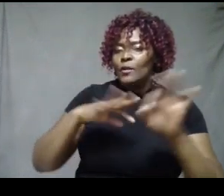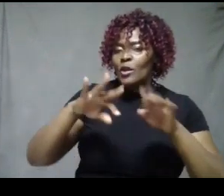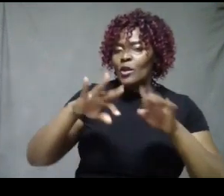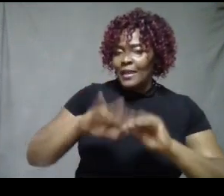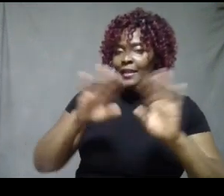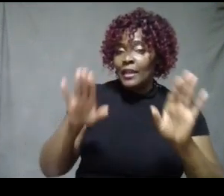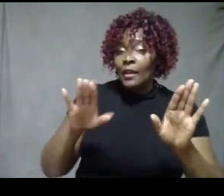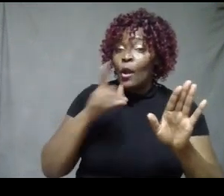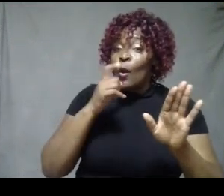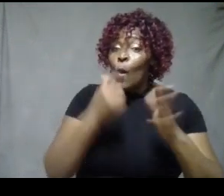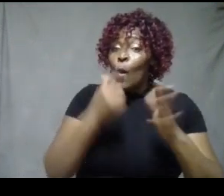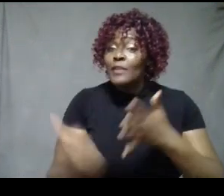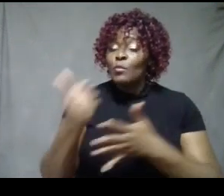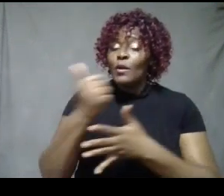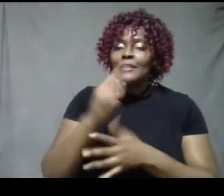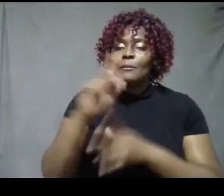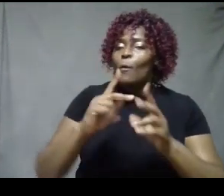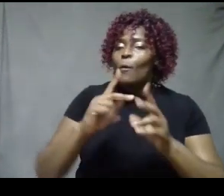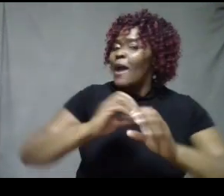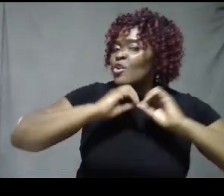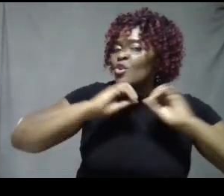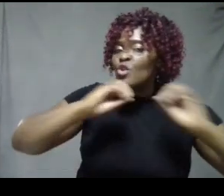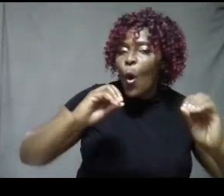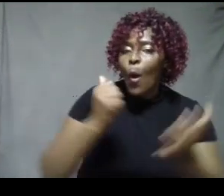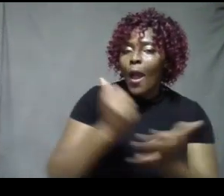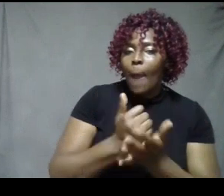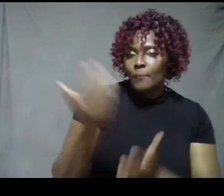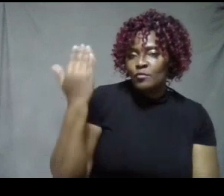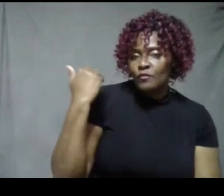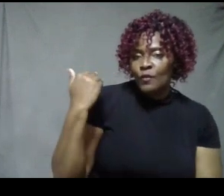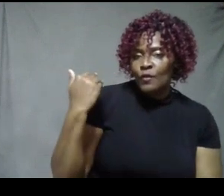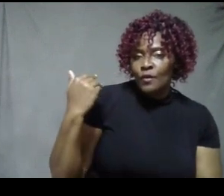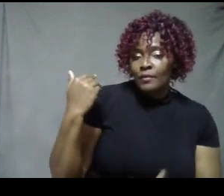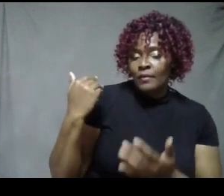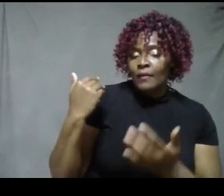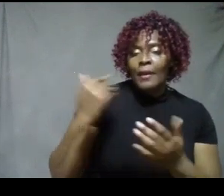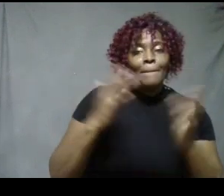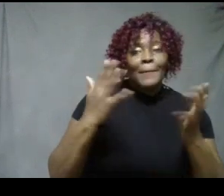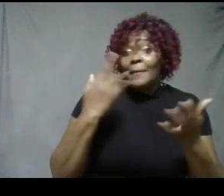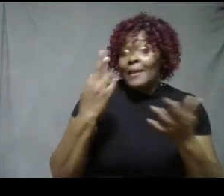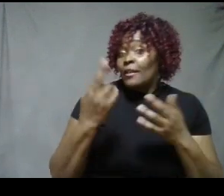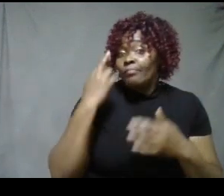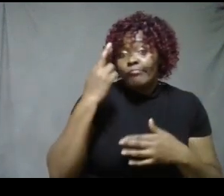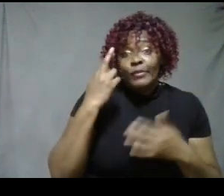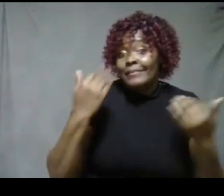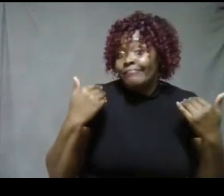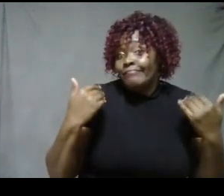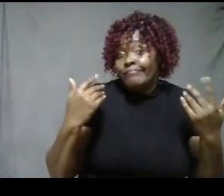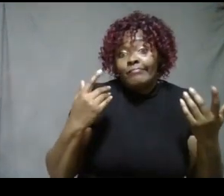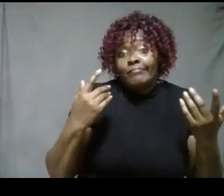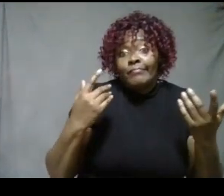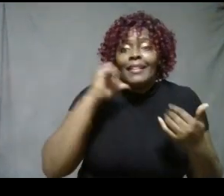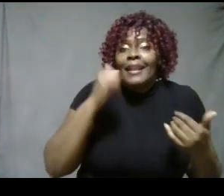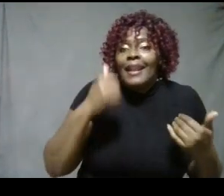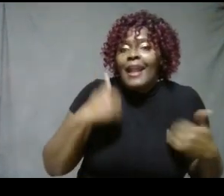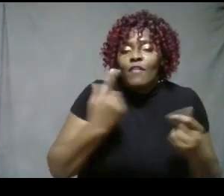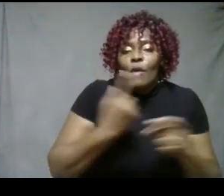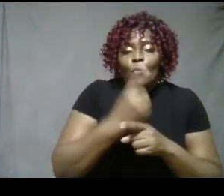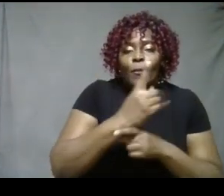those who have not received anything at all, right? Be for whatever reason, maybe they didn't have the proper paperwork, as Mr. Sizek has